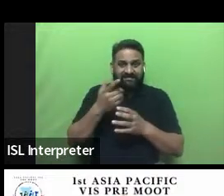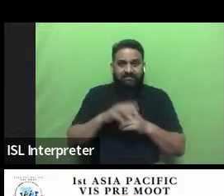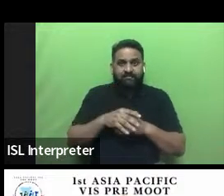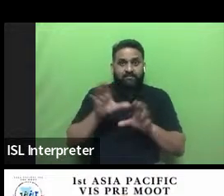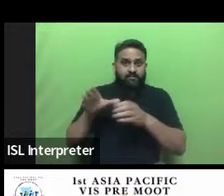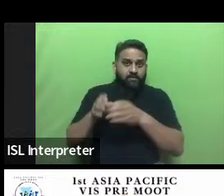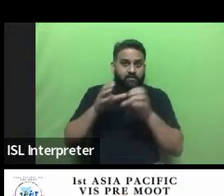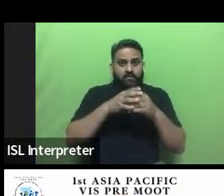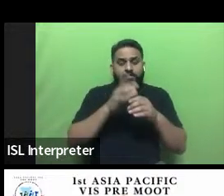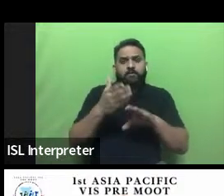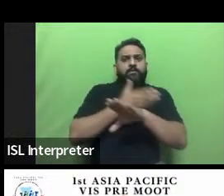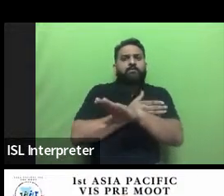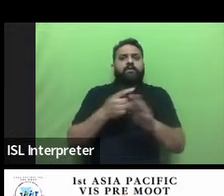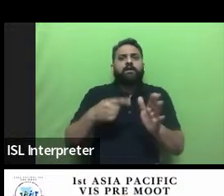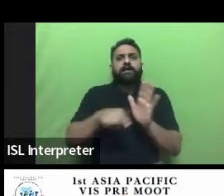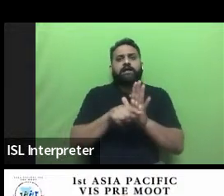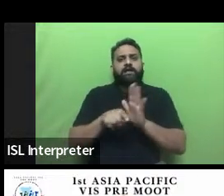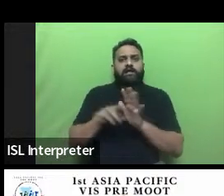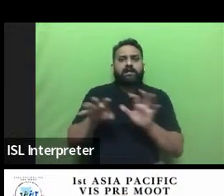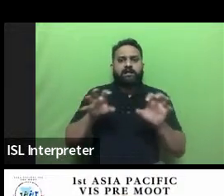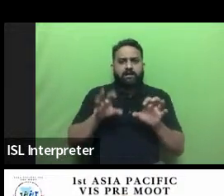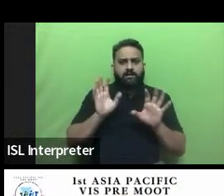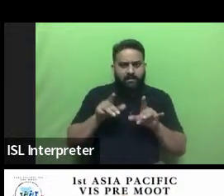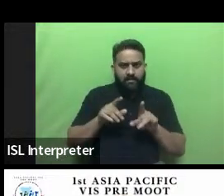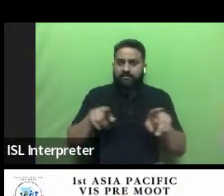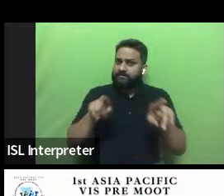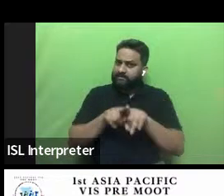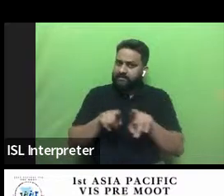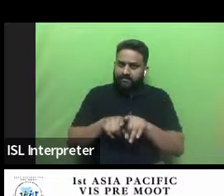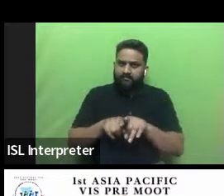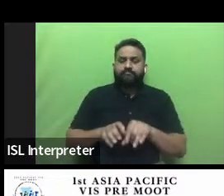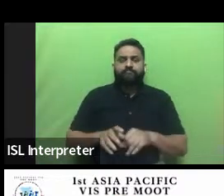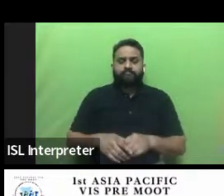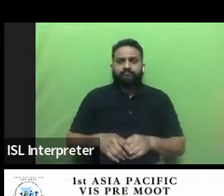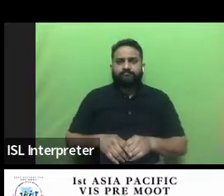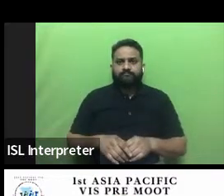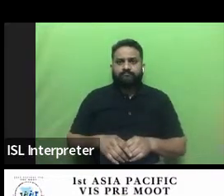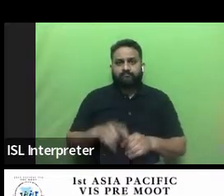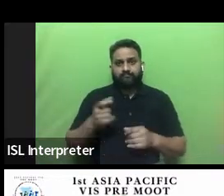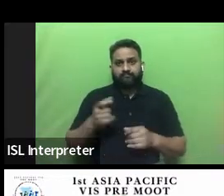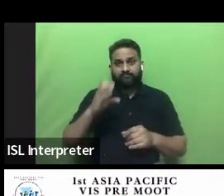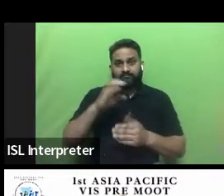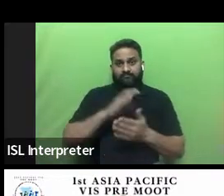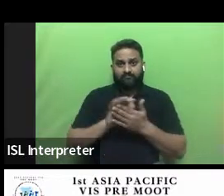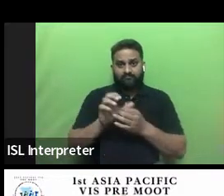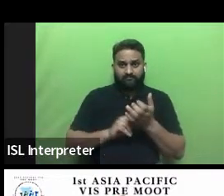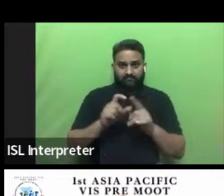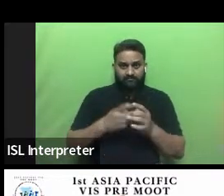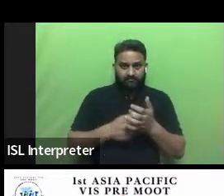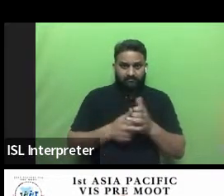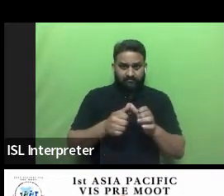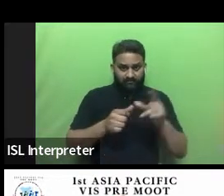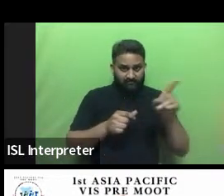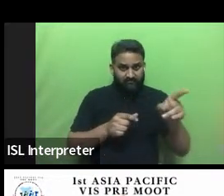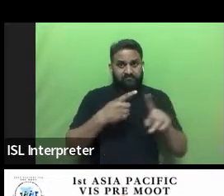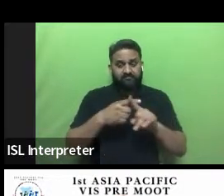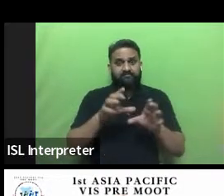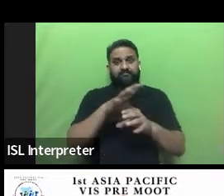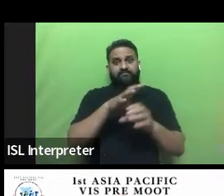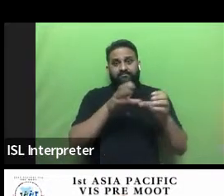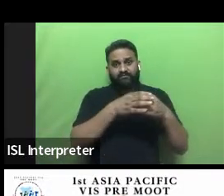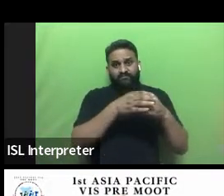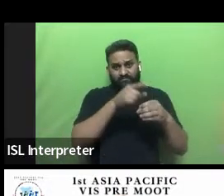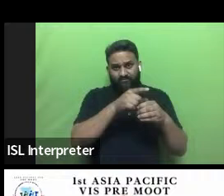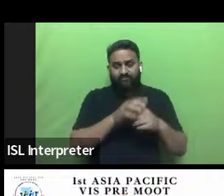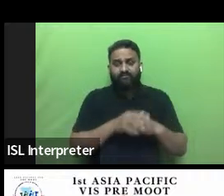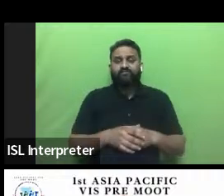prior agreements subject to the same terms. Now, Mr. Chandra and Southern Commodities via Mispi Party